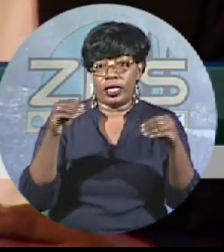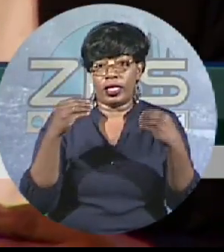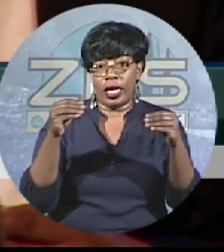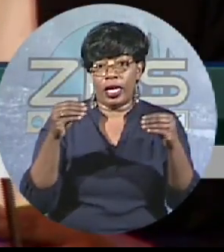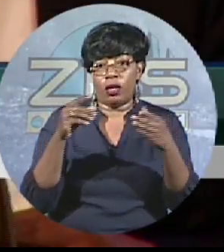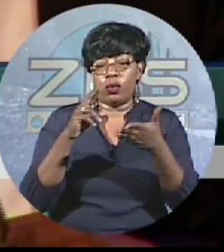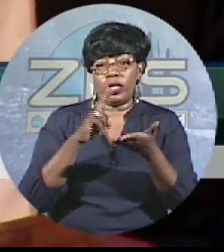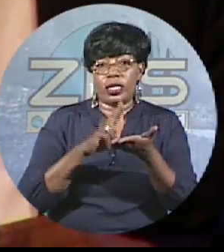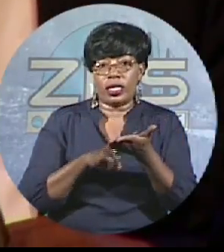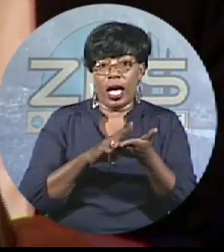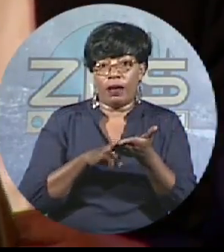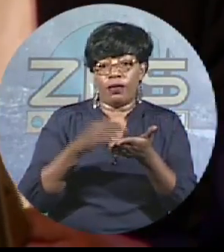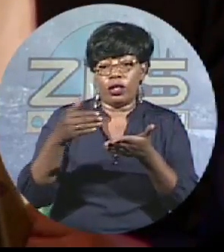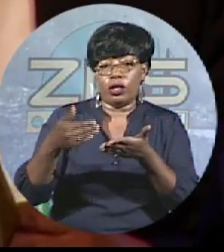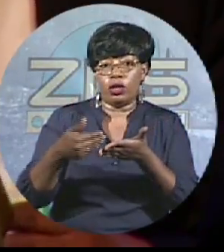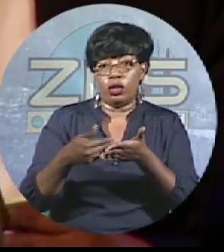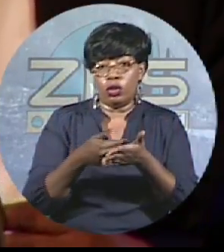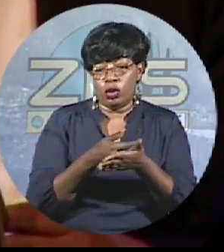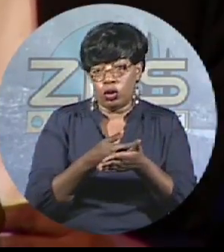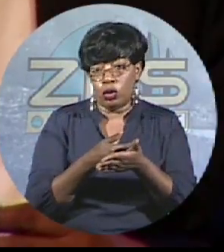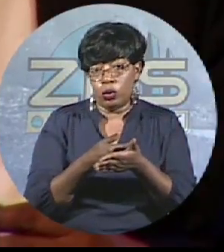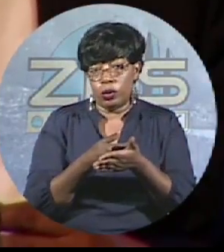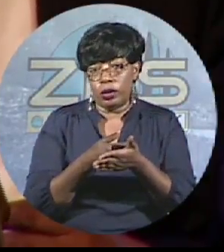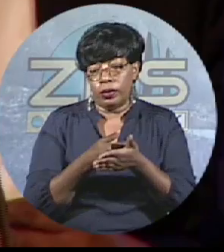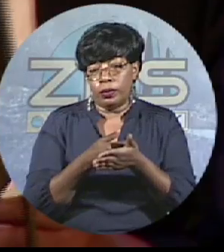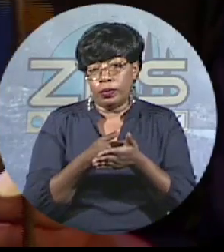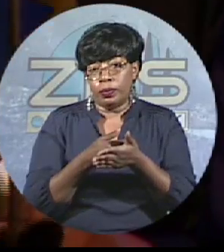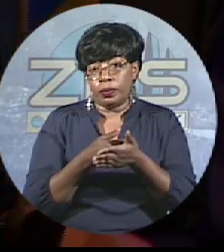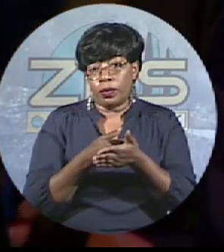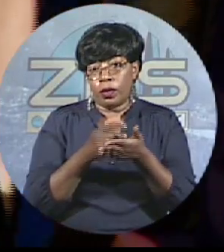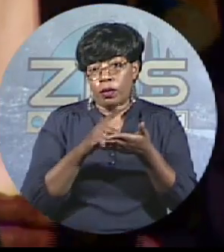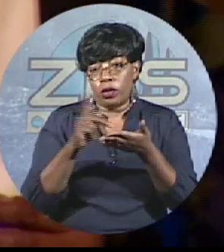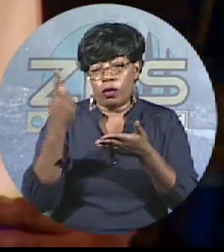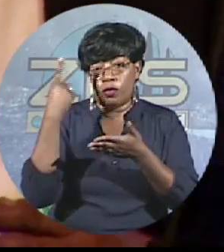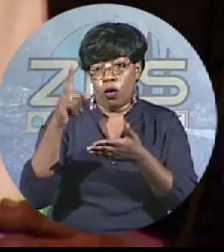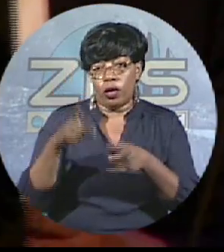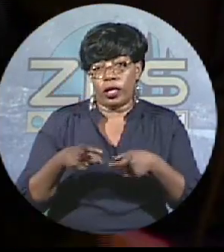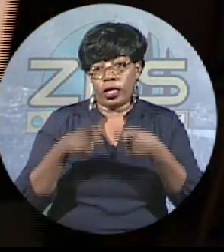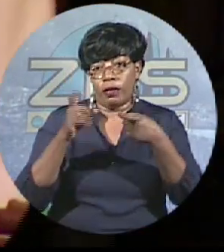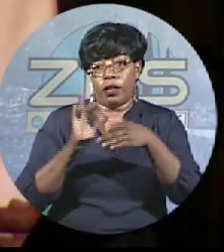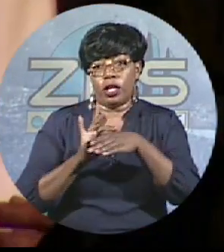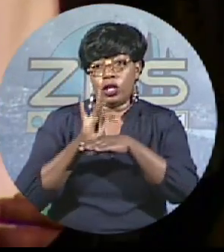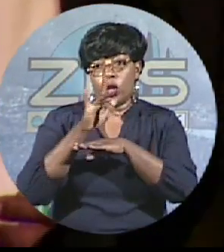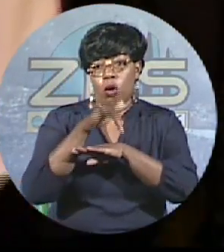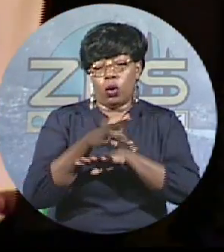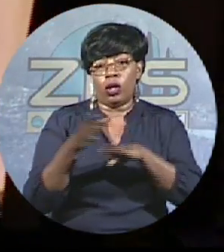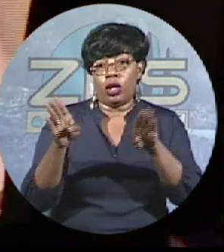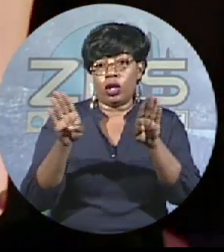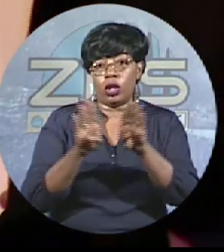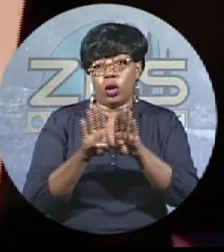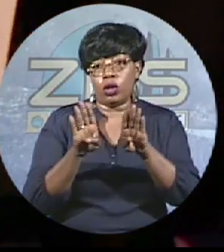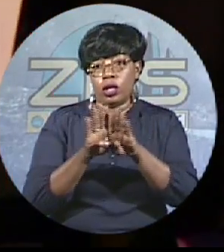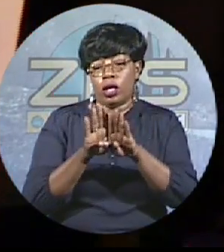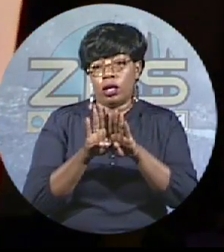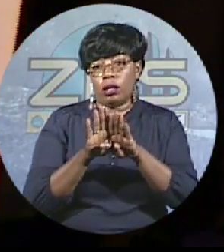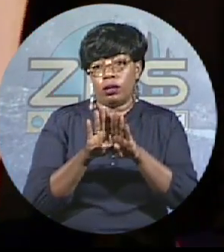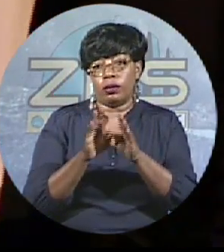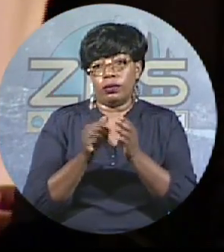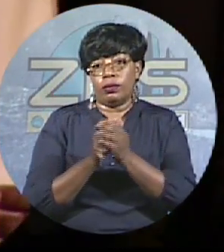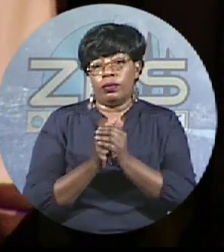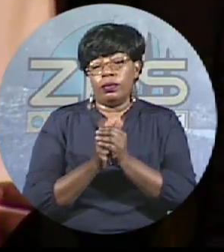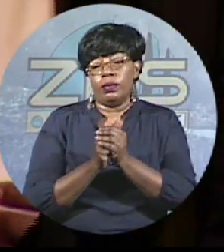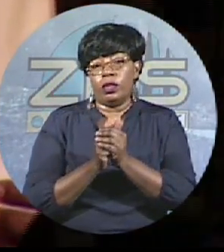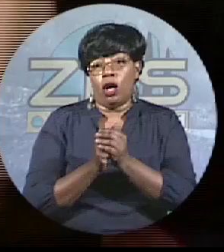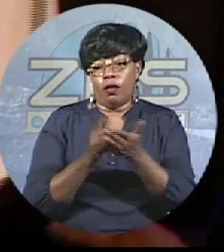was signed with a new purchaser, which provides for an early closing of the purchase of the